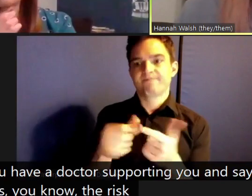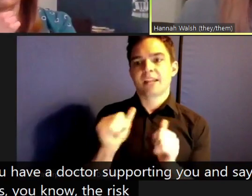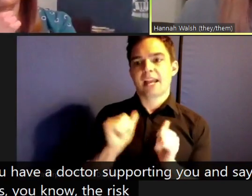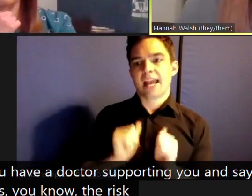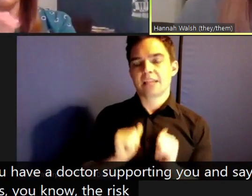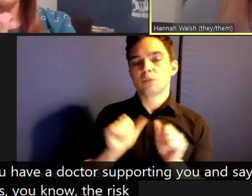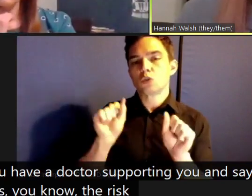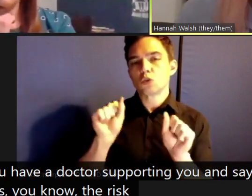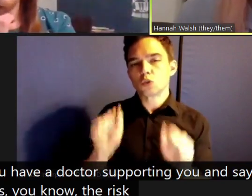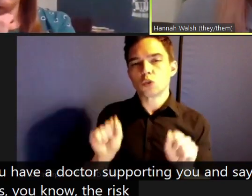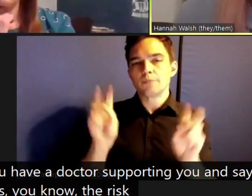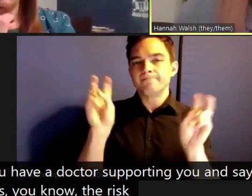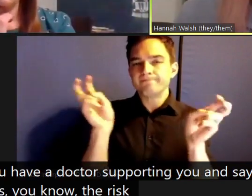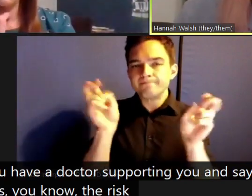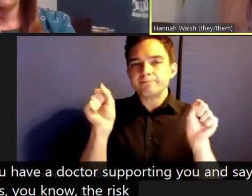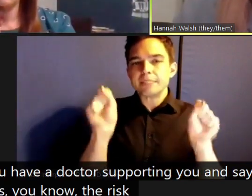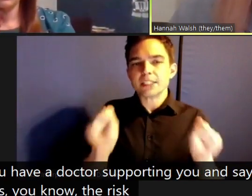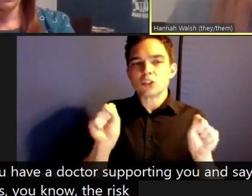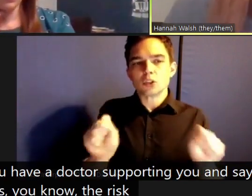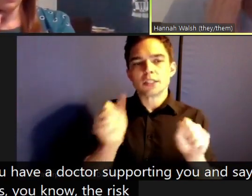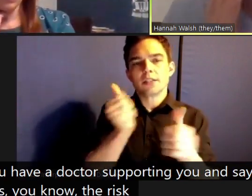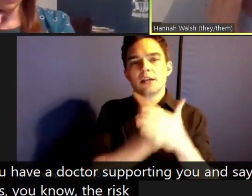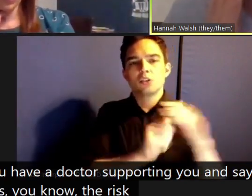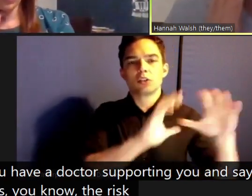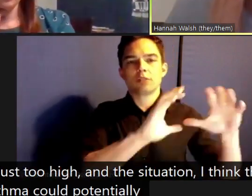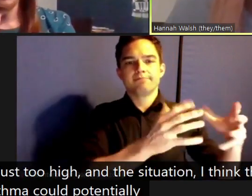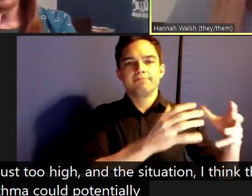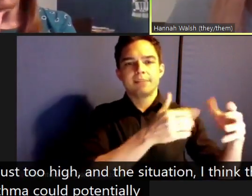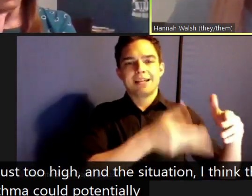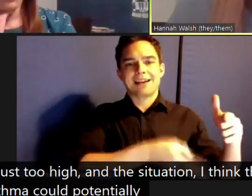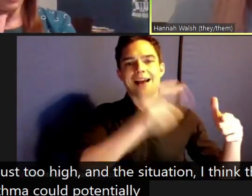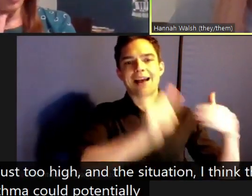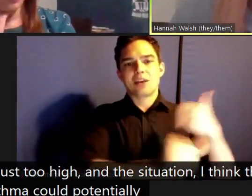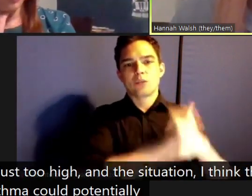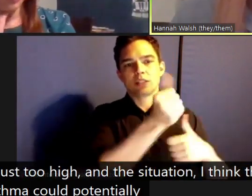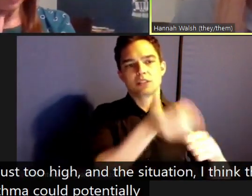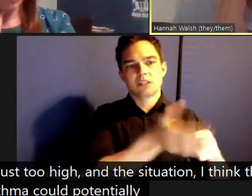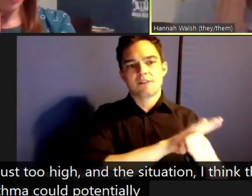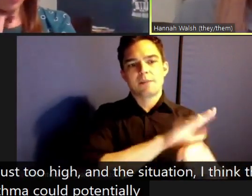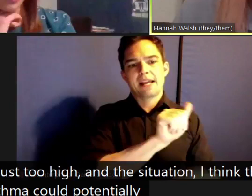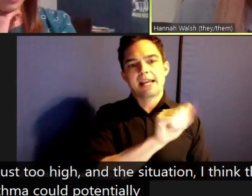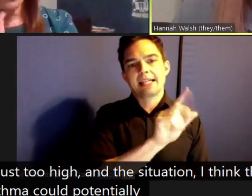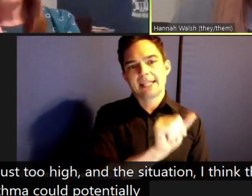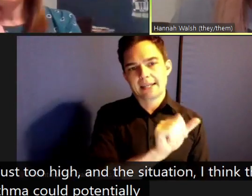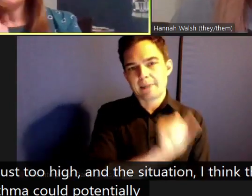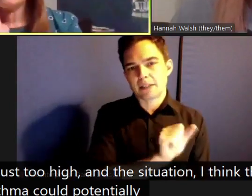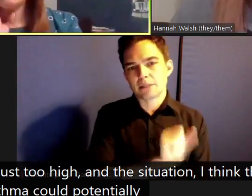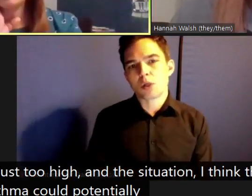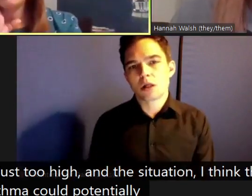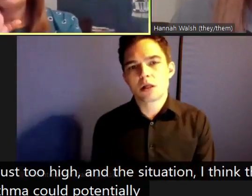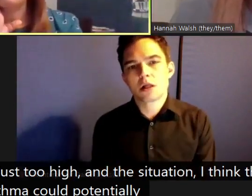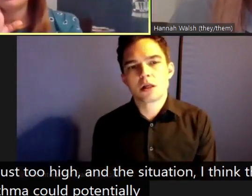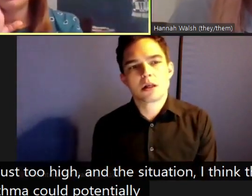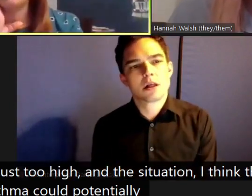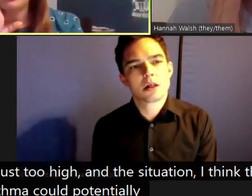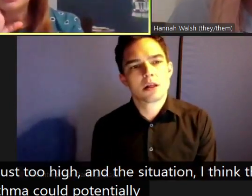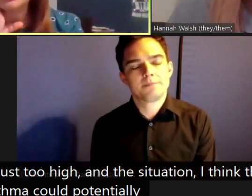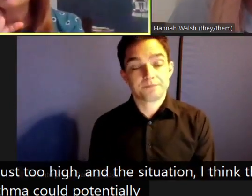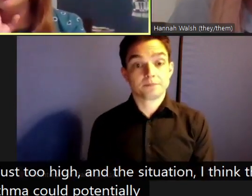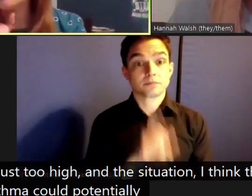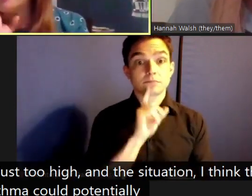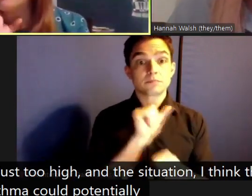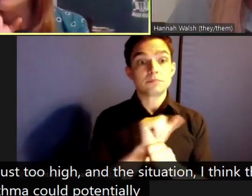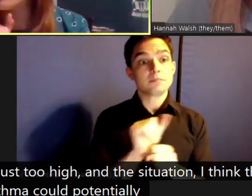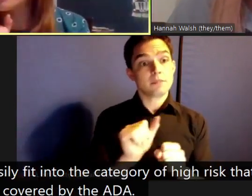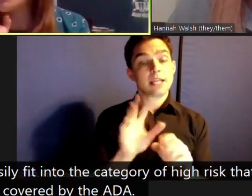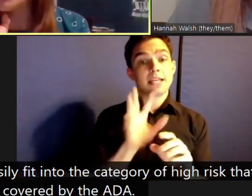could potentially easily fit into the category of high risk that would be covered by the ADA. Yeah, and actually, speaking of